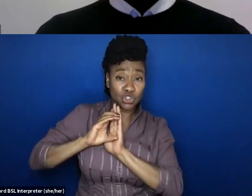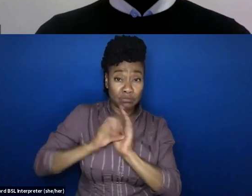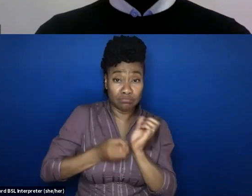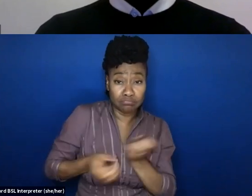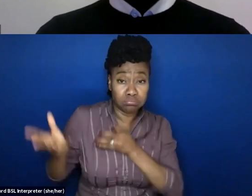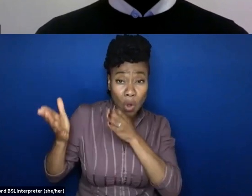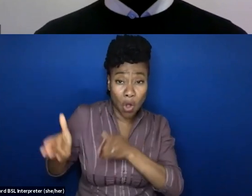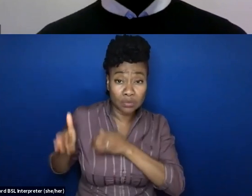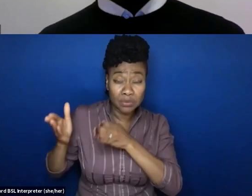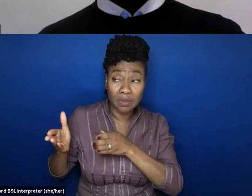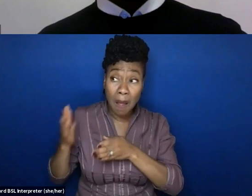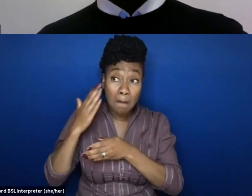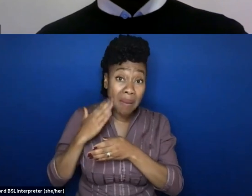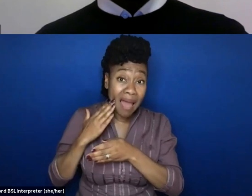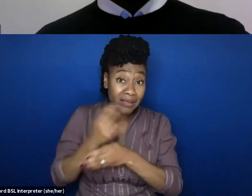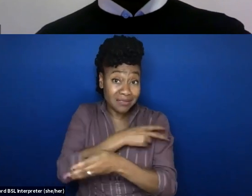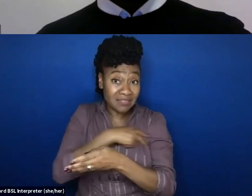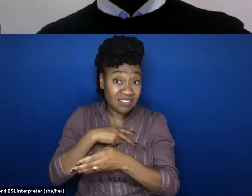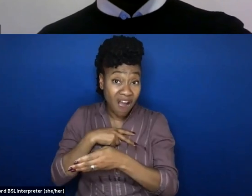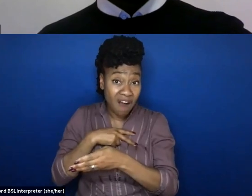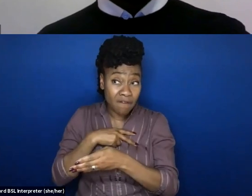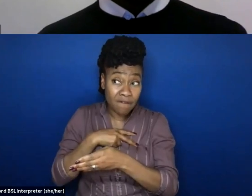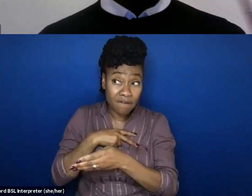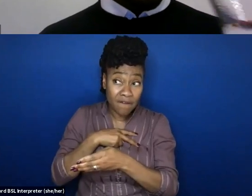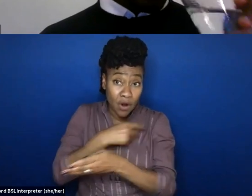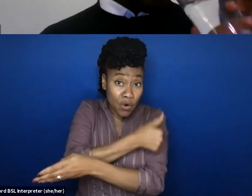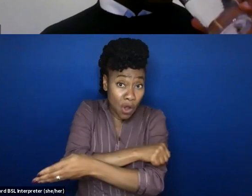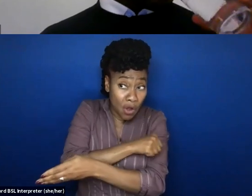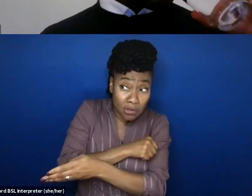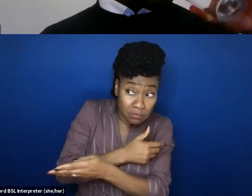Black patients. I was sort of alone on that ward.